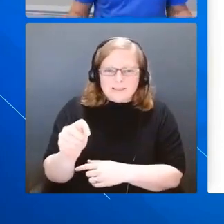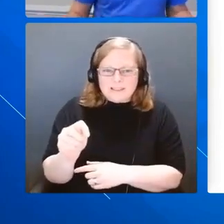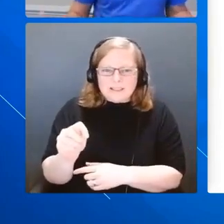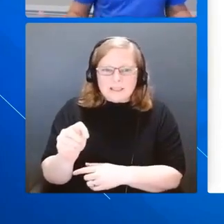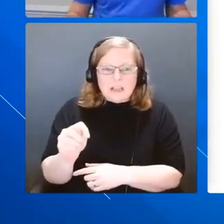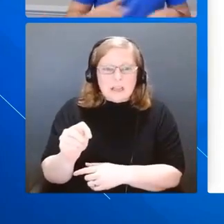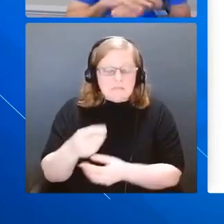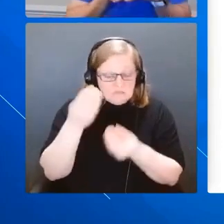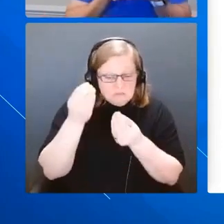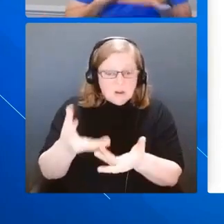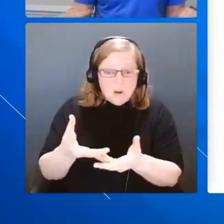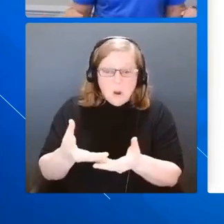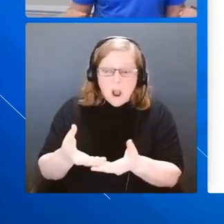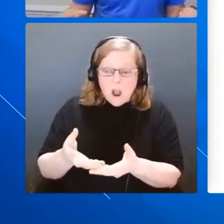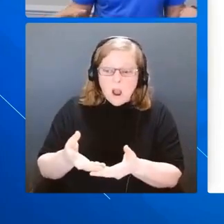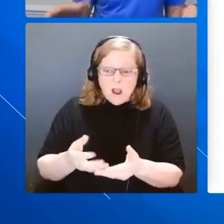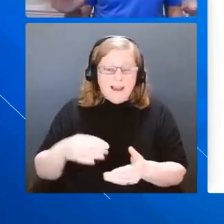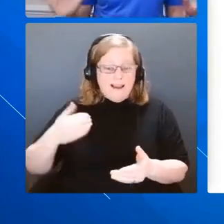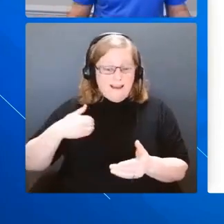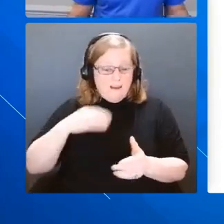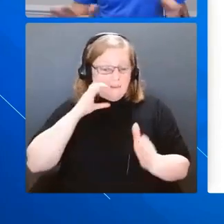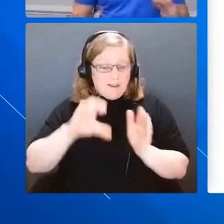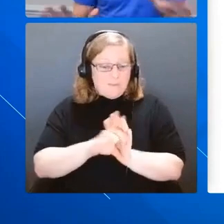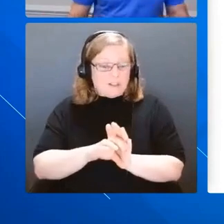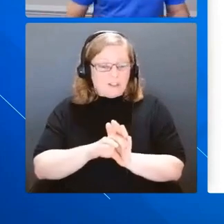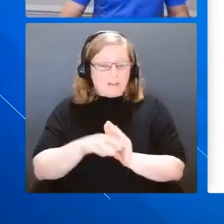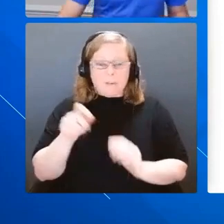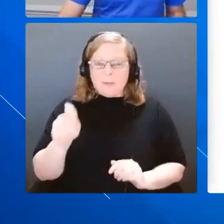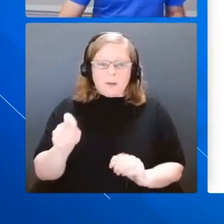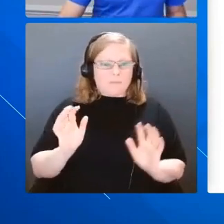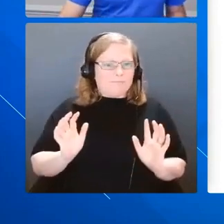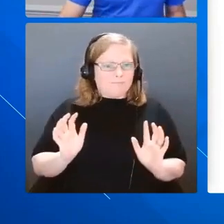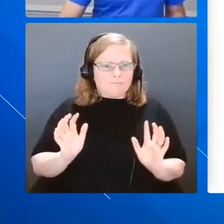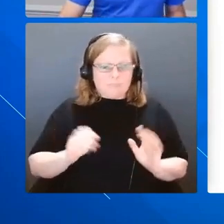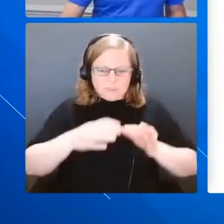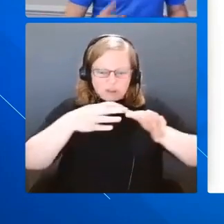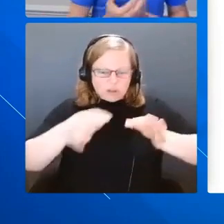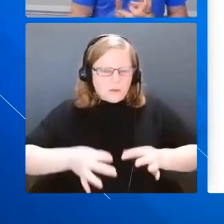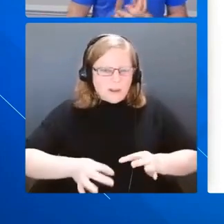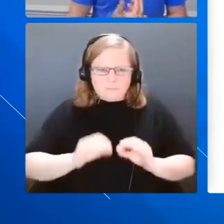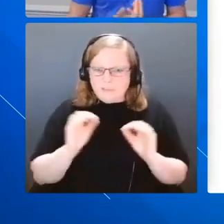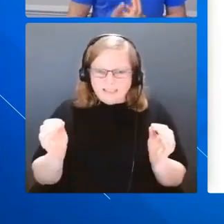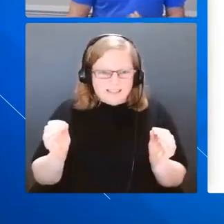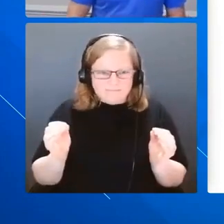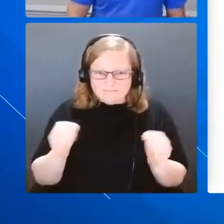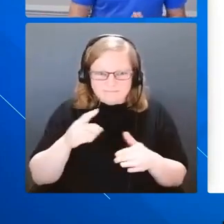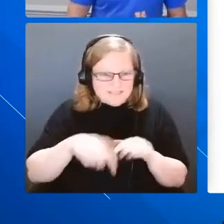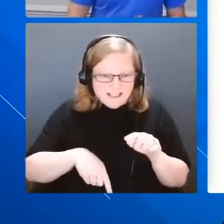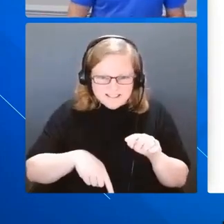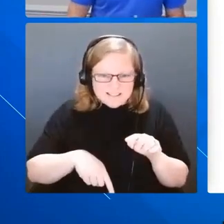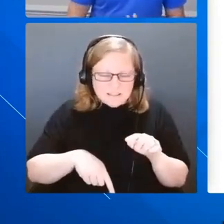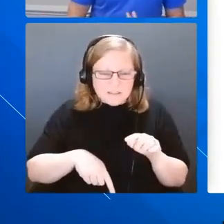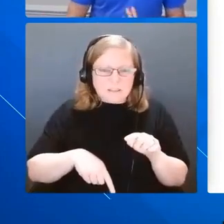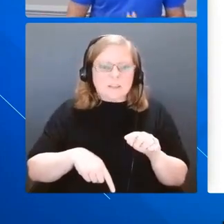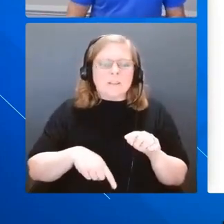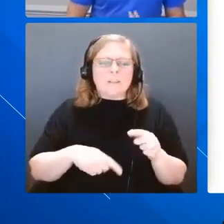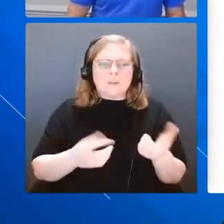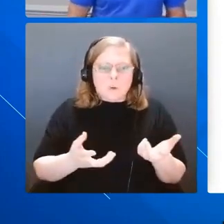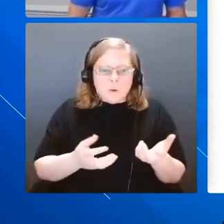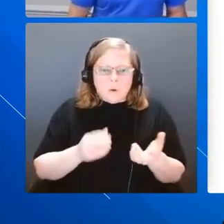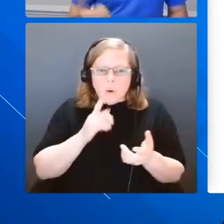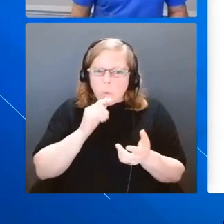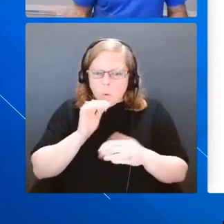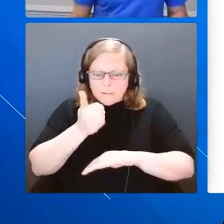image, that it's a picture. That's where it stops. It doesn't describe it at all. You have to specify something called